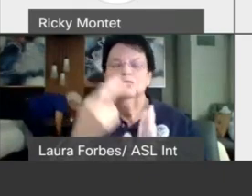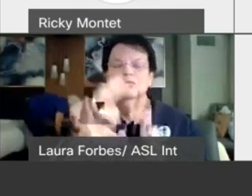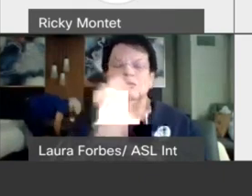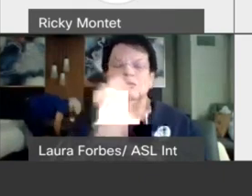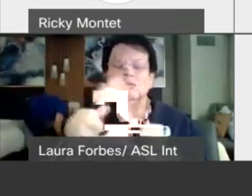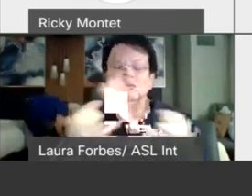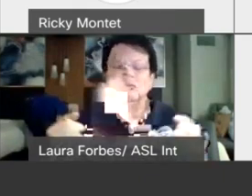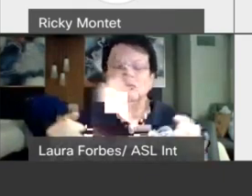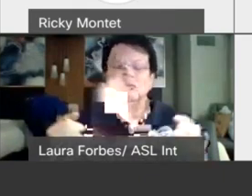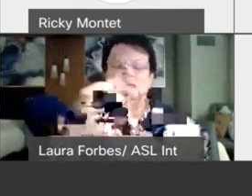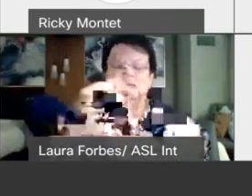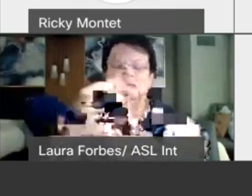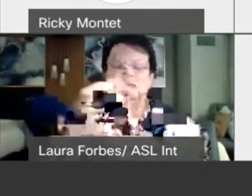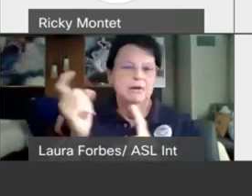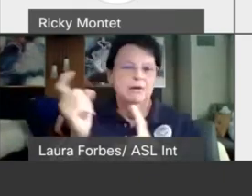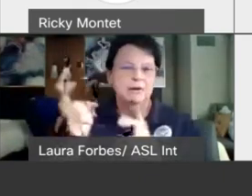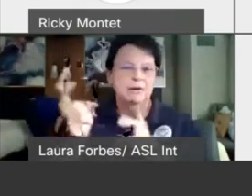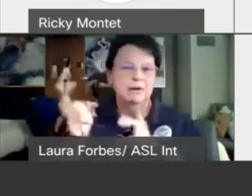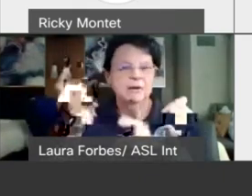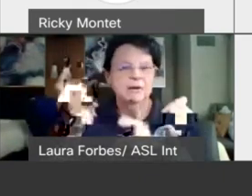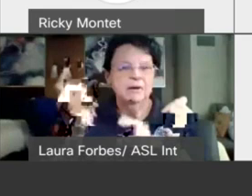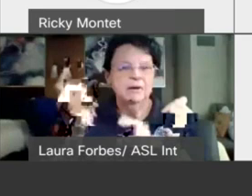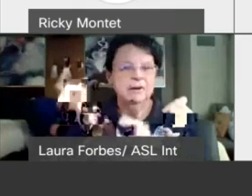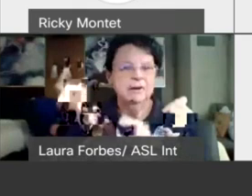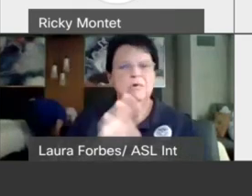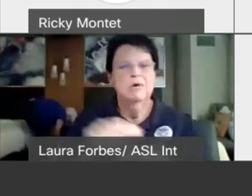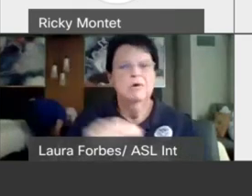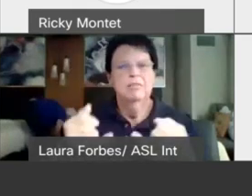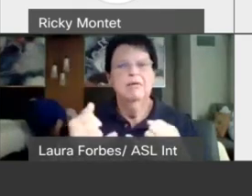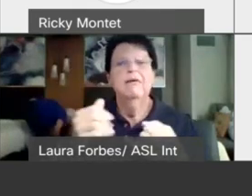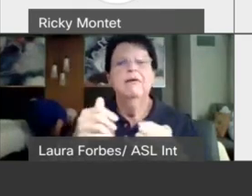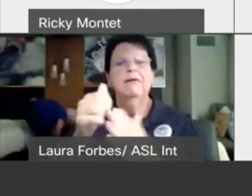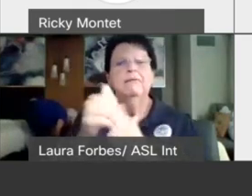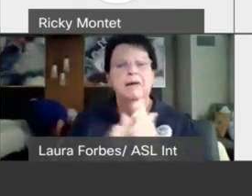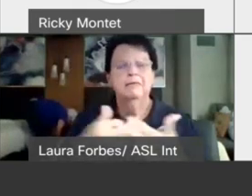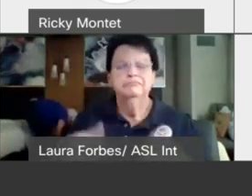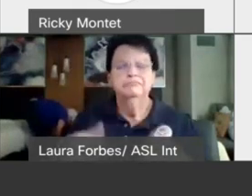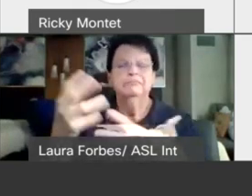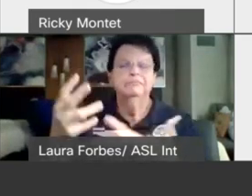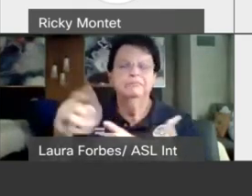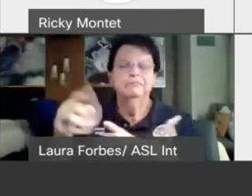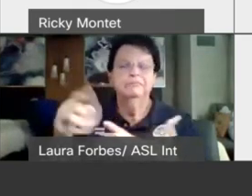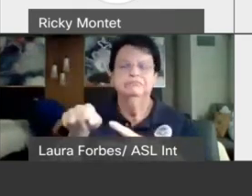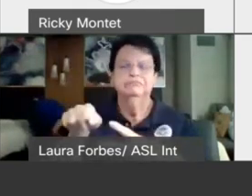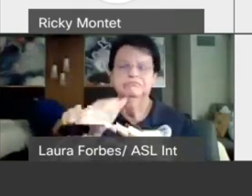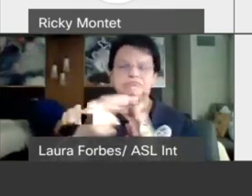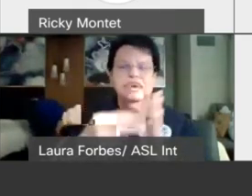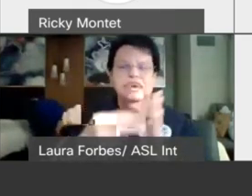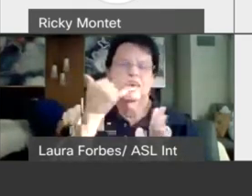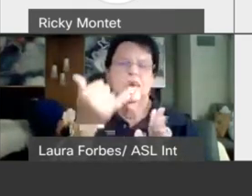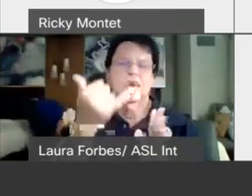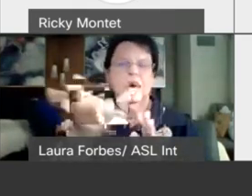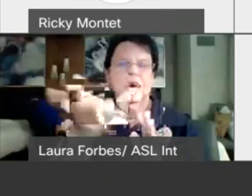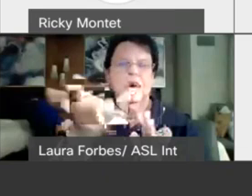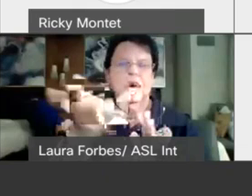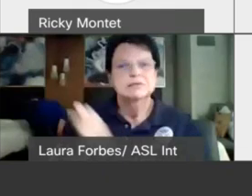you get an immediate opportunity to set up an online account. But people that register by phone can also set up